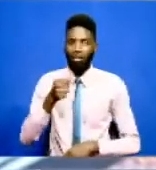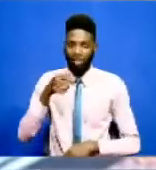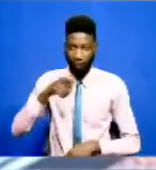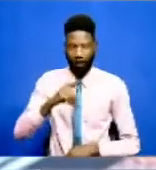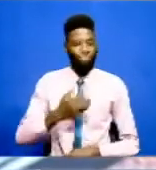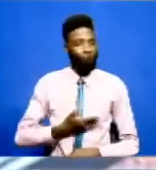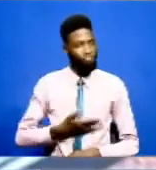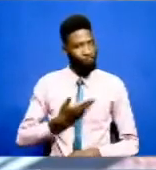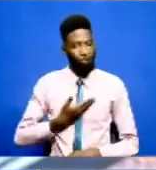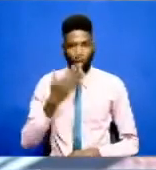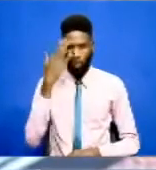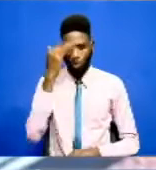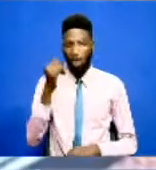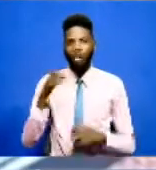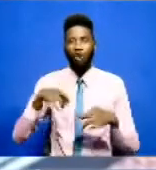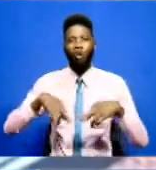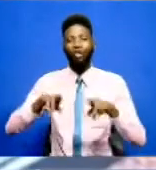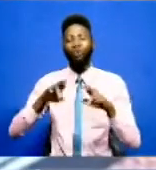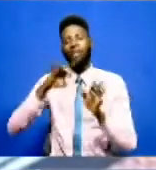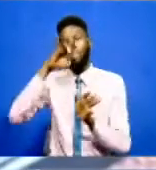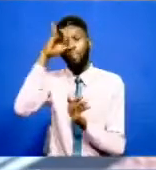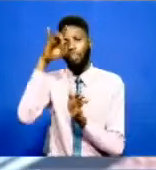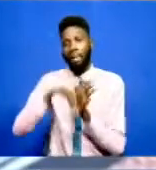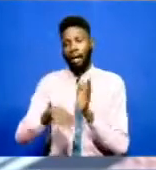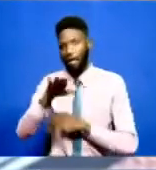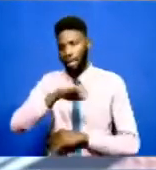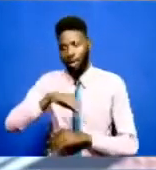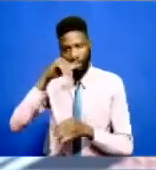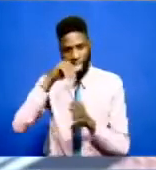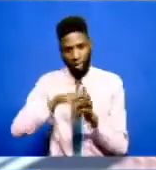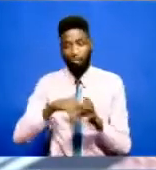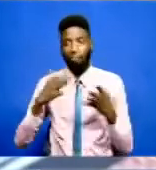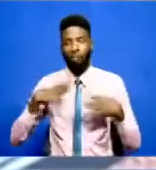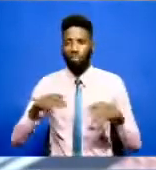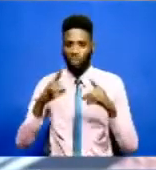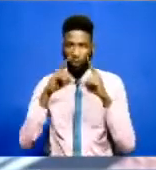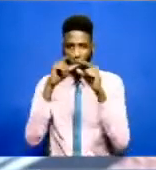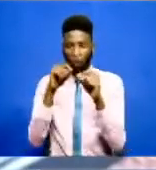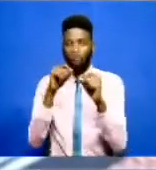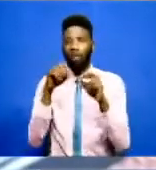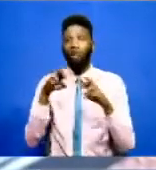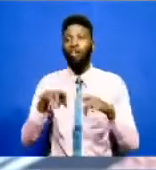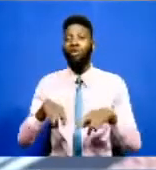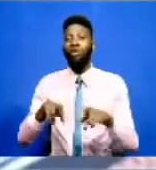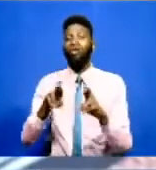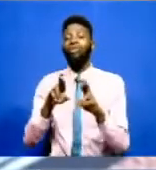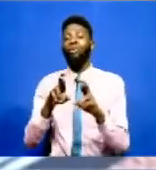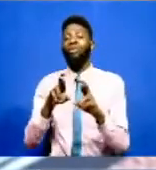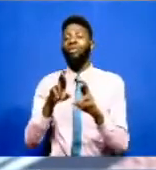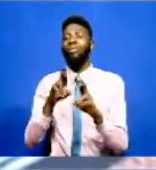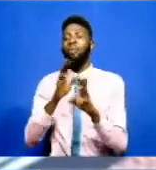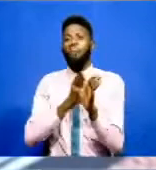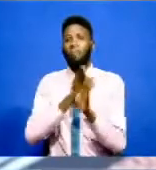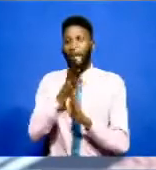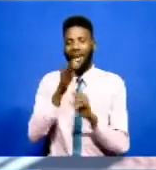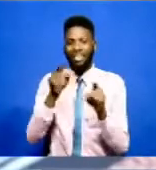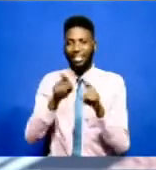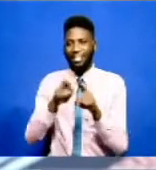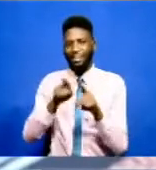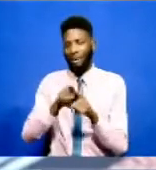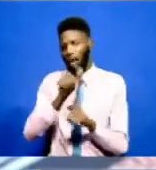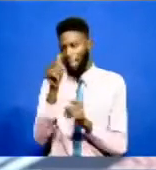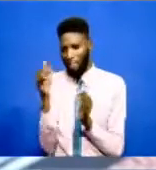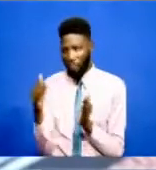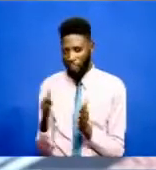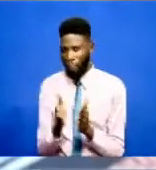the road infrastructure in the area. The locals say the sorry state of both main and feeder roads has left locals with